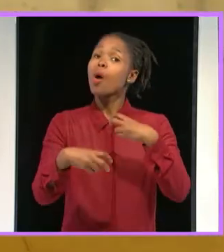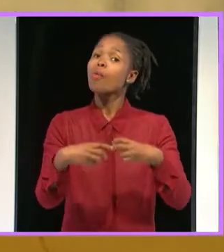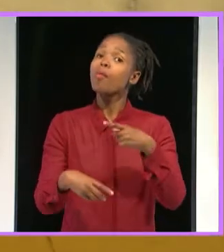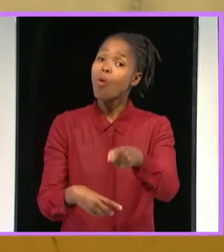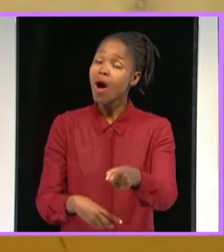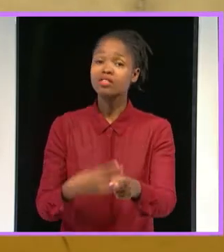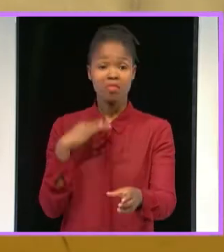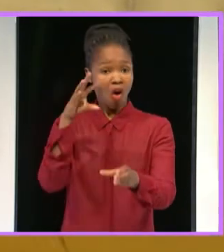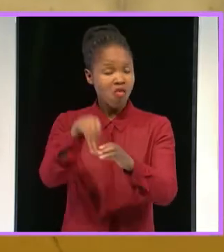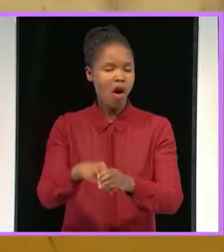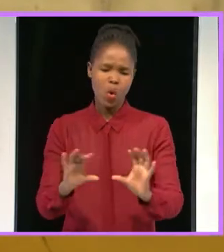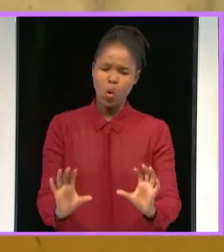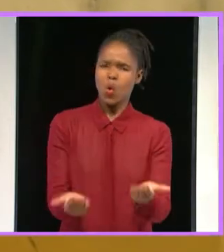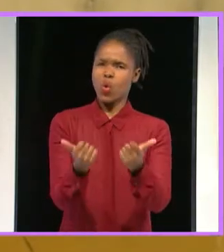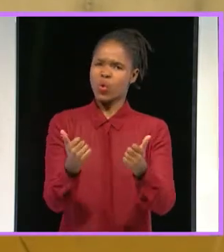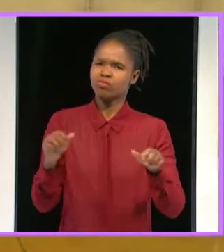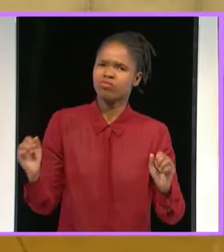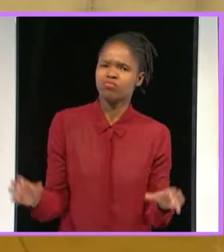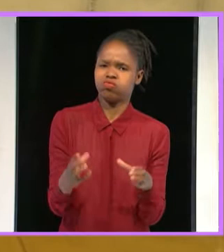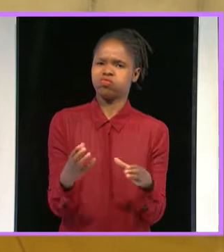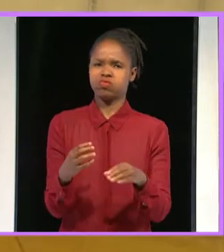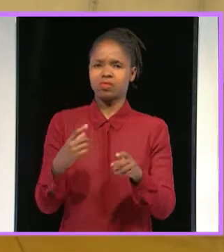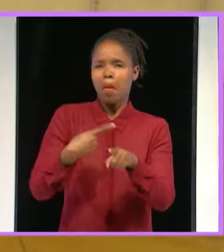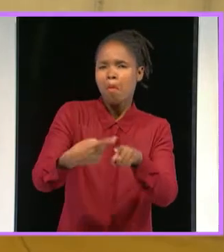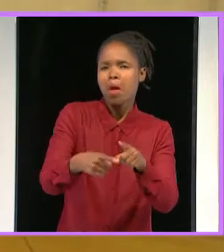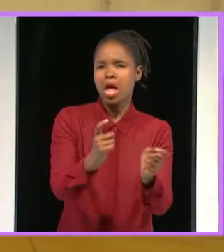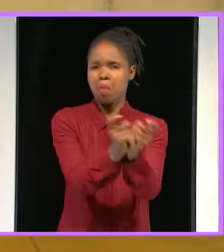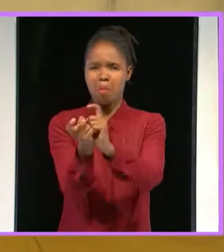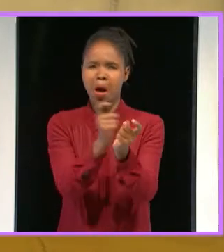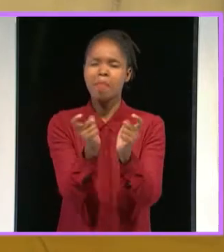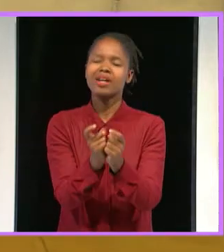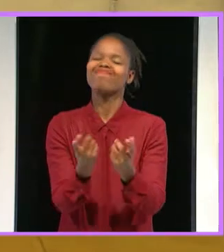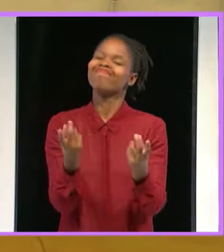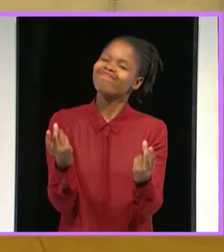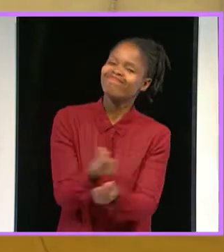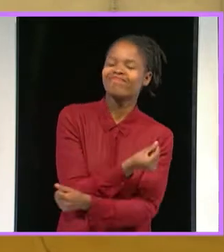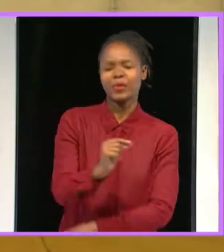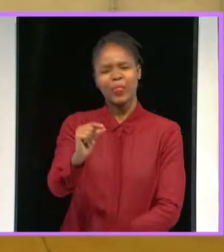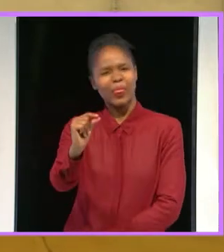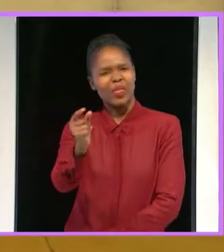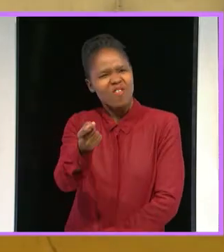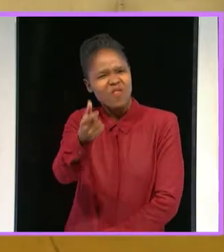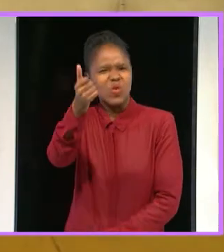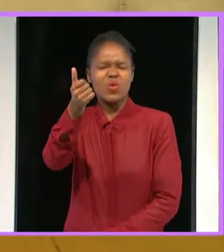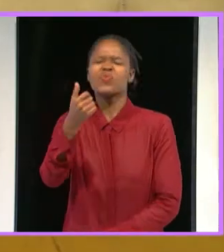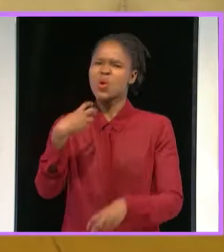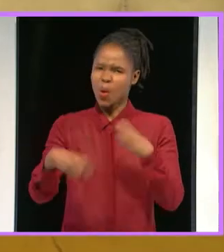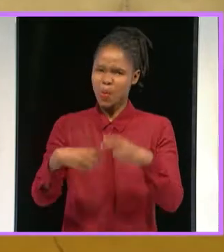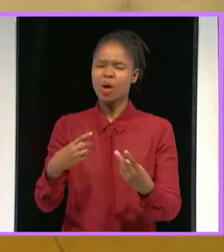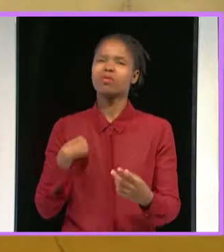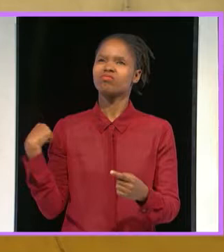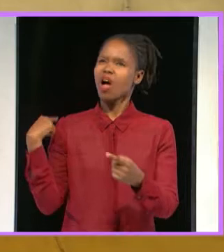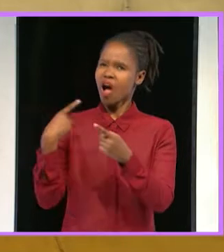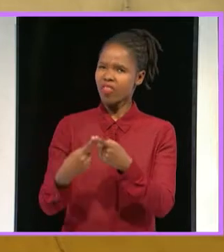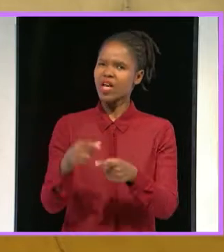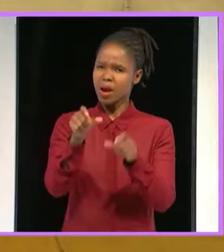active. So from that sense, we're actually very small. We only have 5